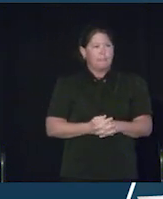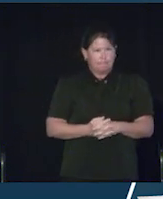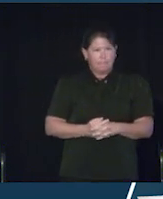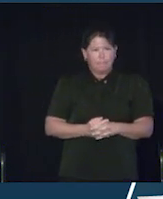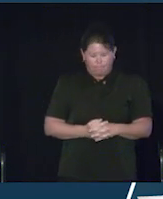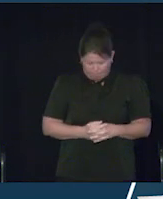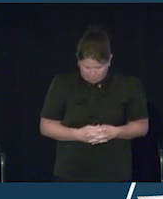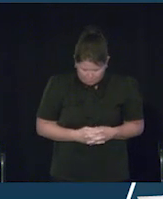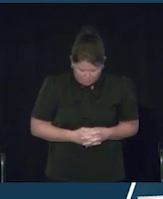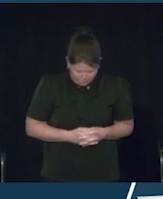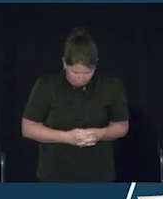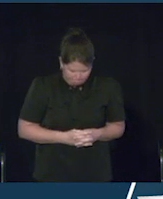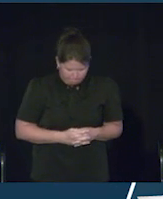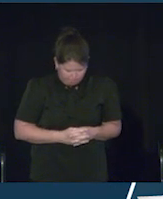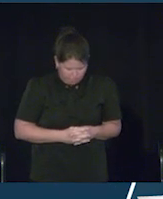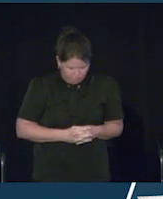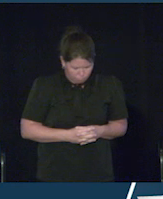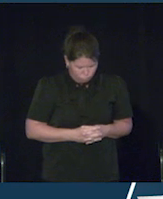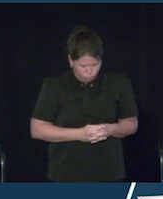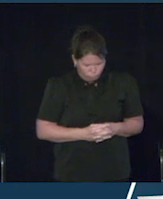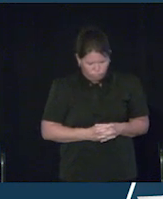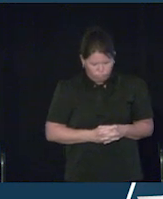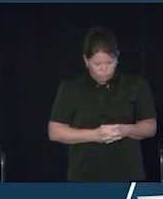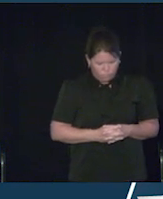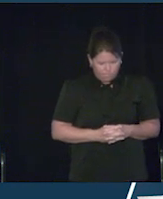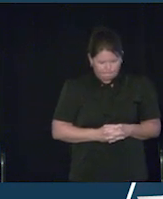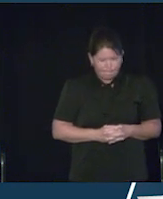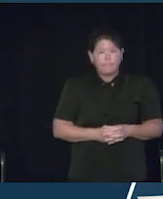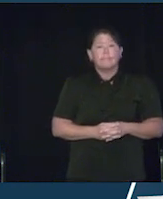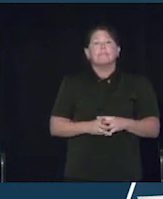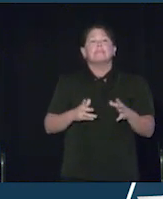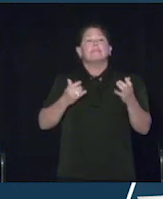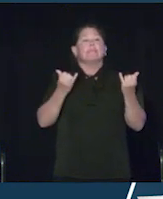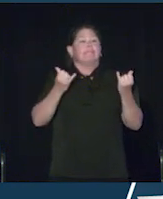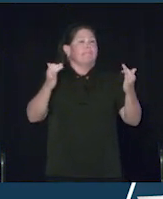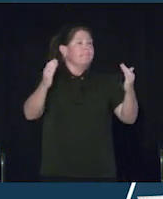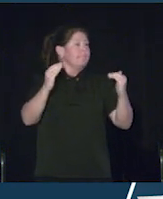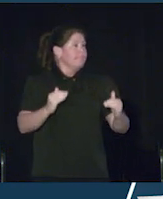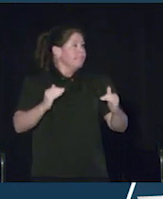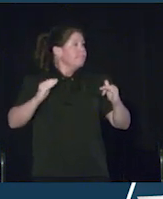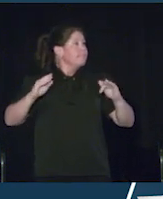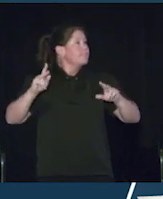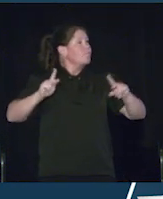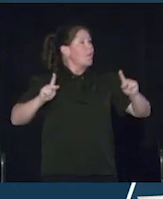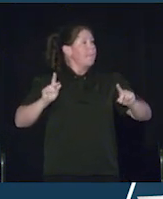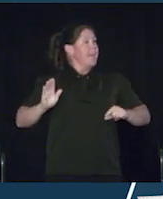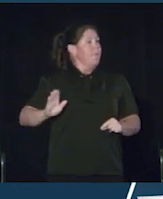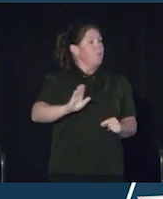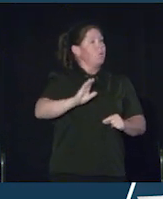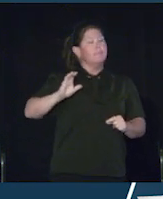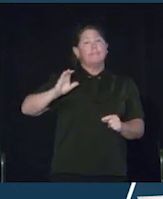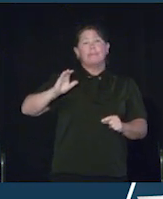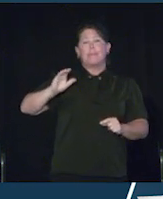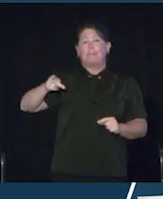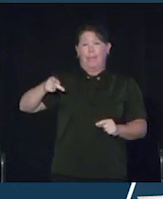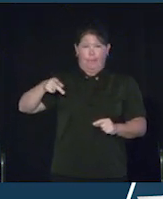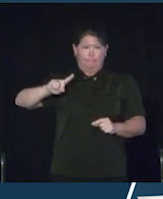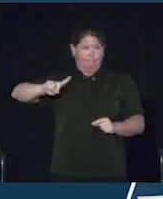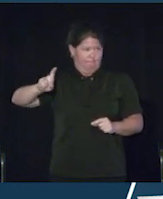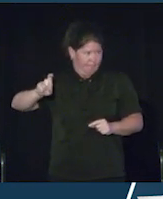Okay, so next, individuals with cerebral palsy. So these are going to be individuals who, when